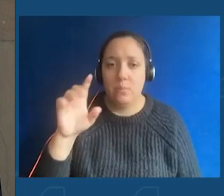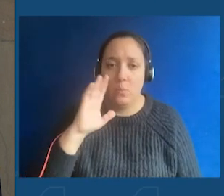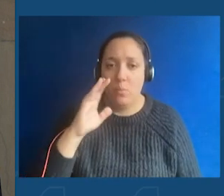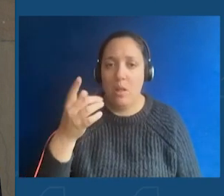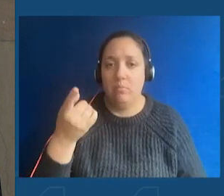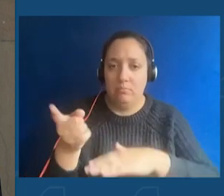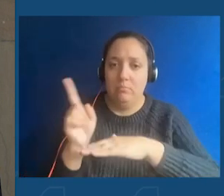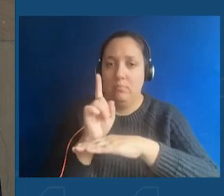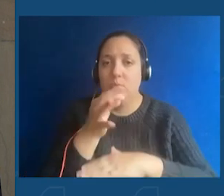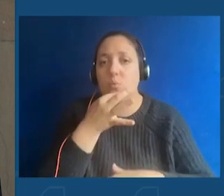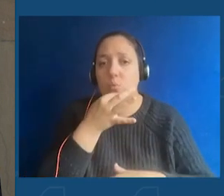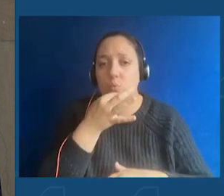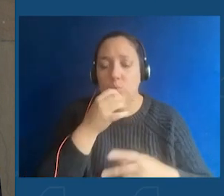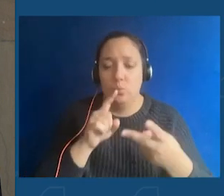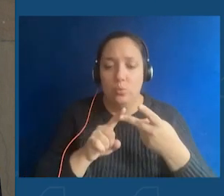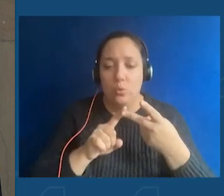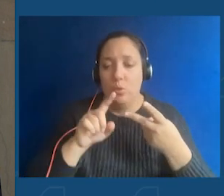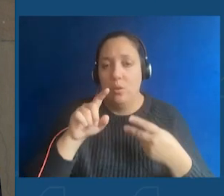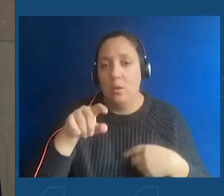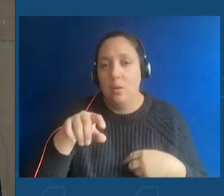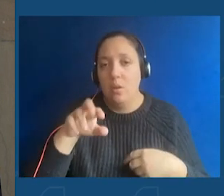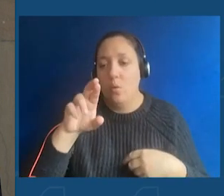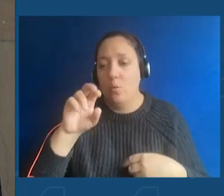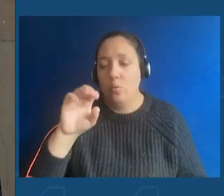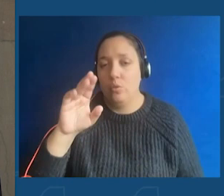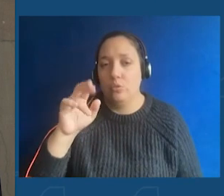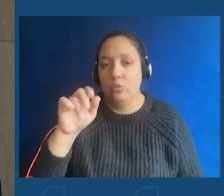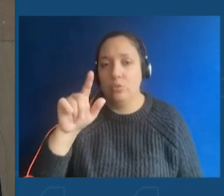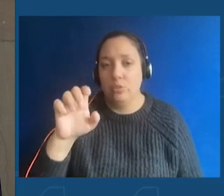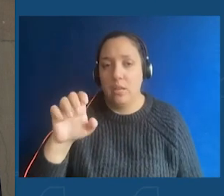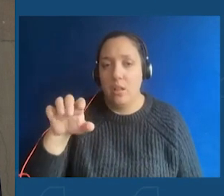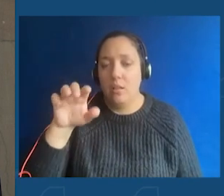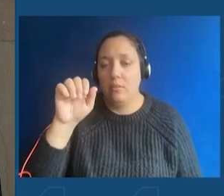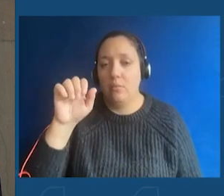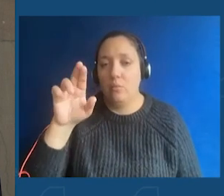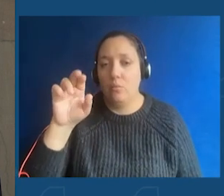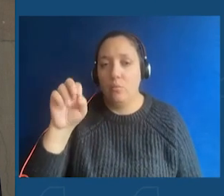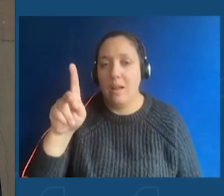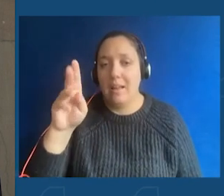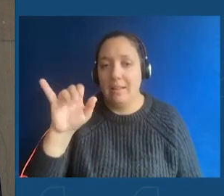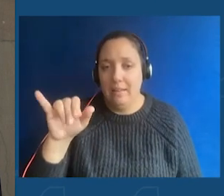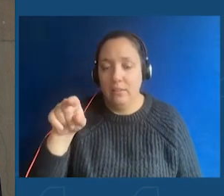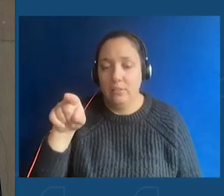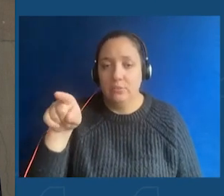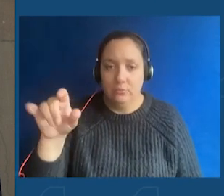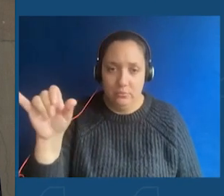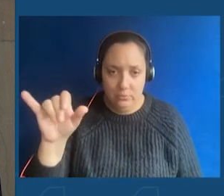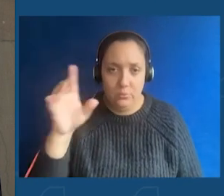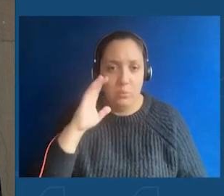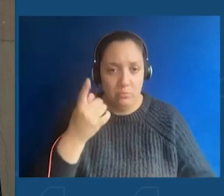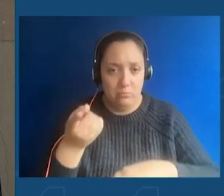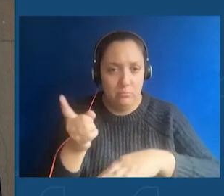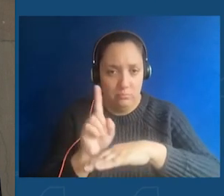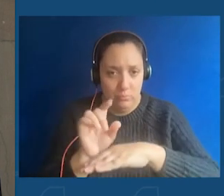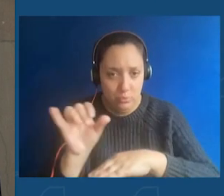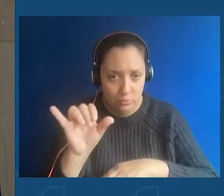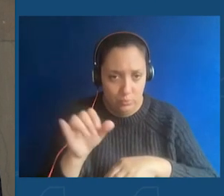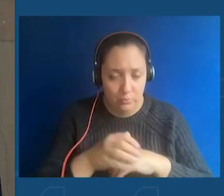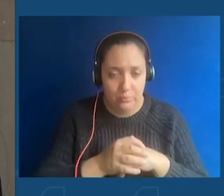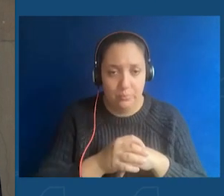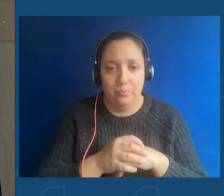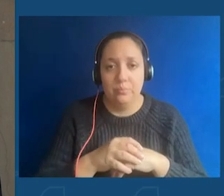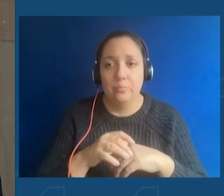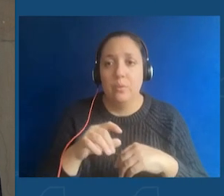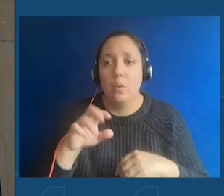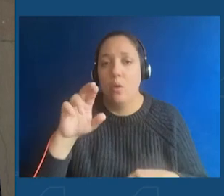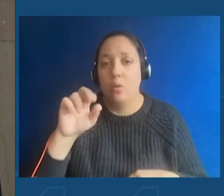the Director of Advocacy for the New York Birth Control Access Project. Rochelle, we appreciate you being. Naharika Rao is